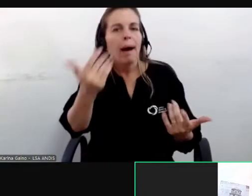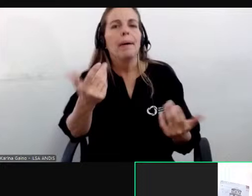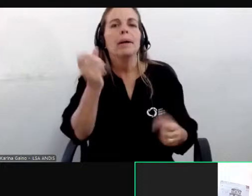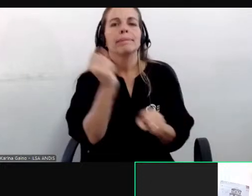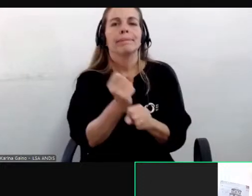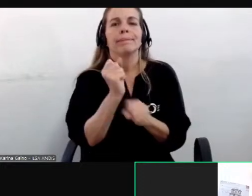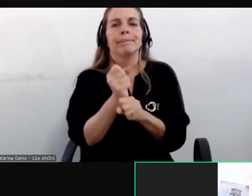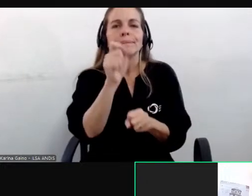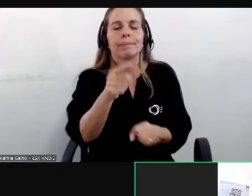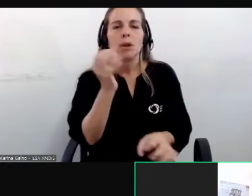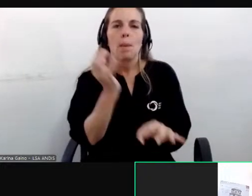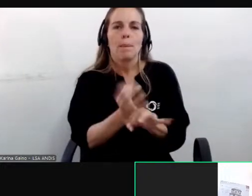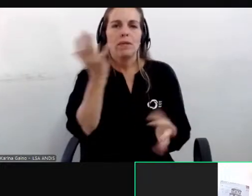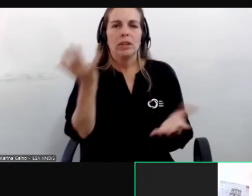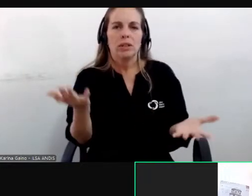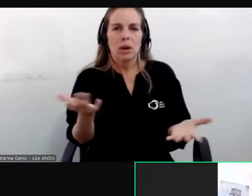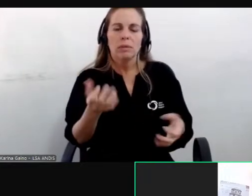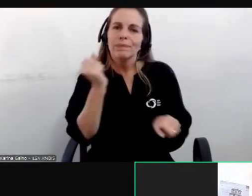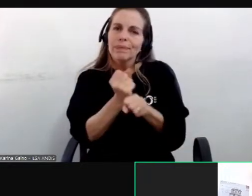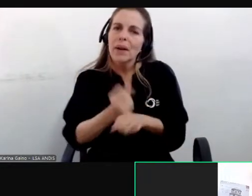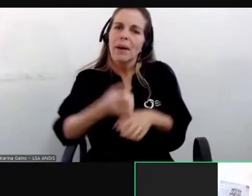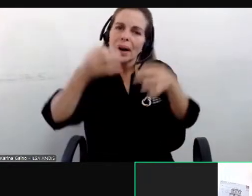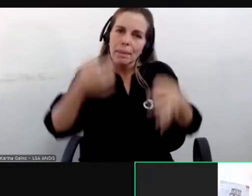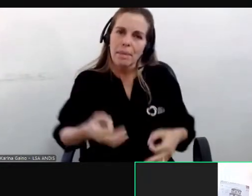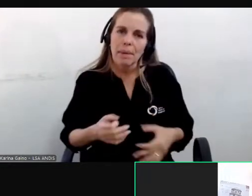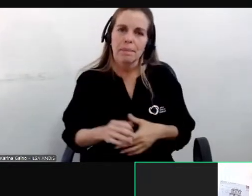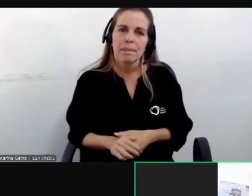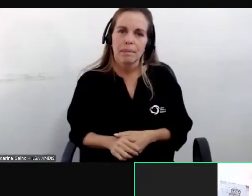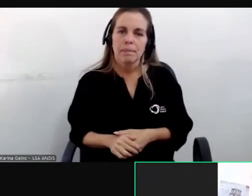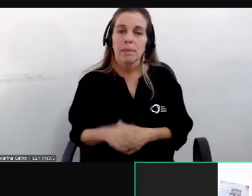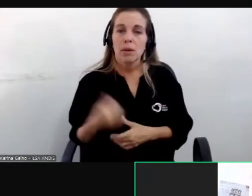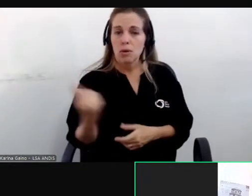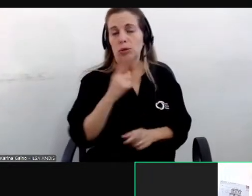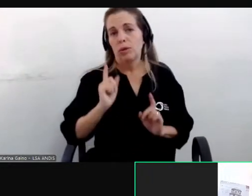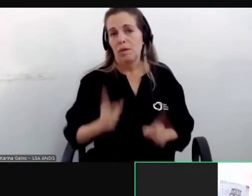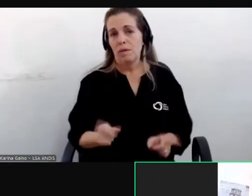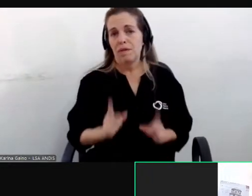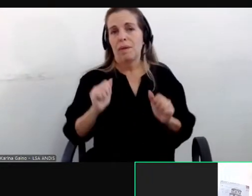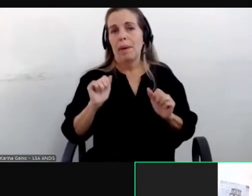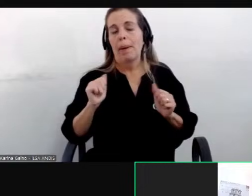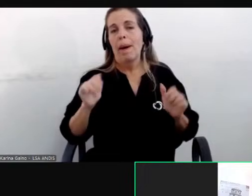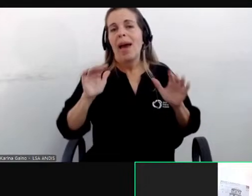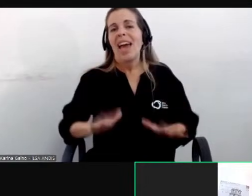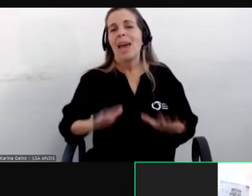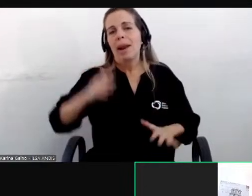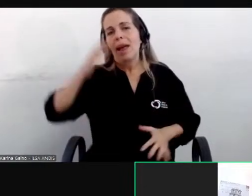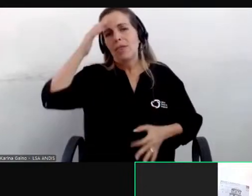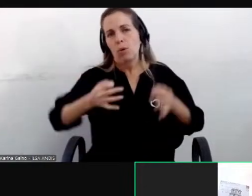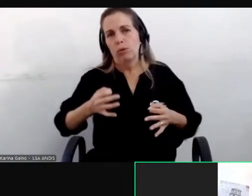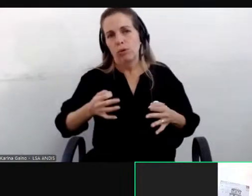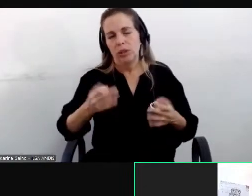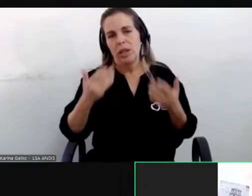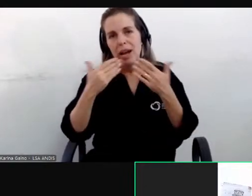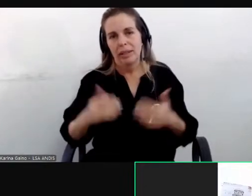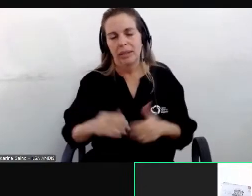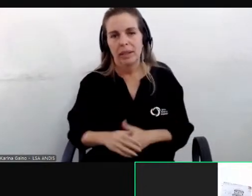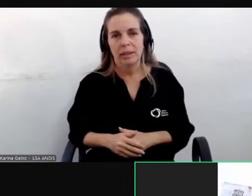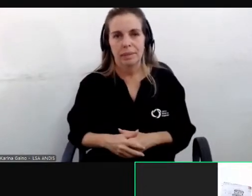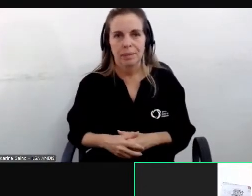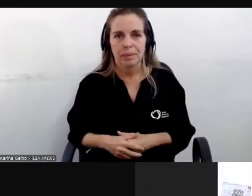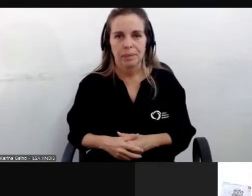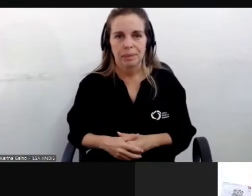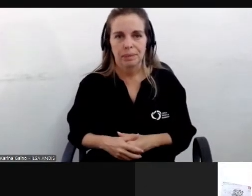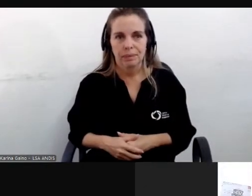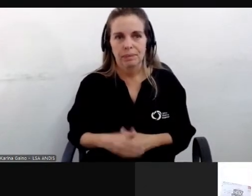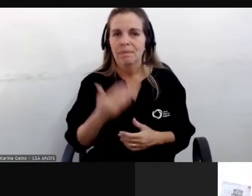We ask them to honor their work, to honor their profession, and to do the right thing. We still await justice, and we can